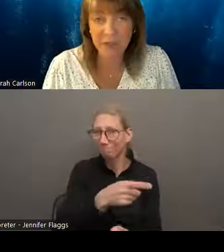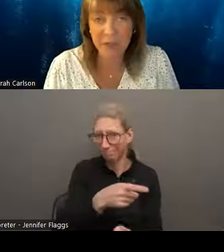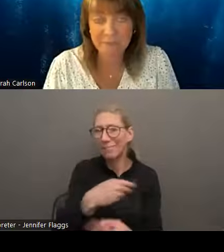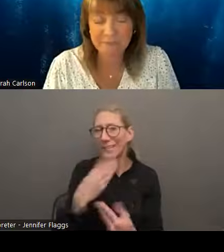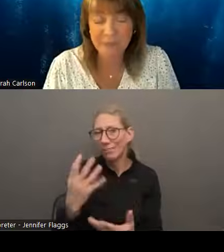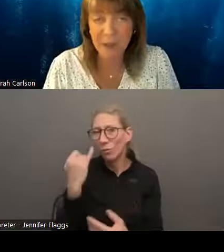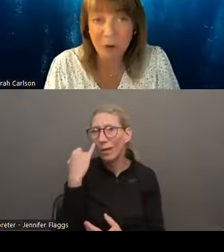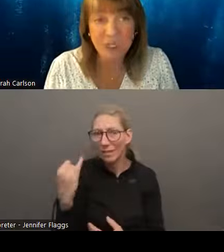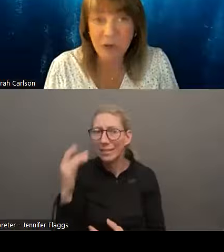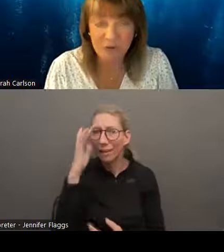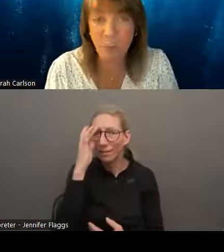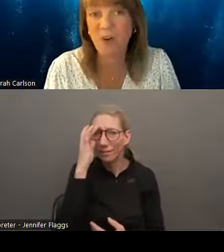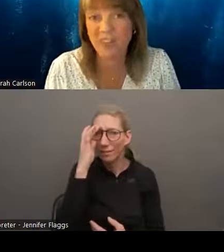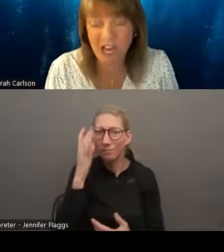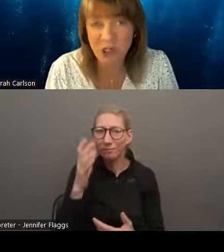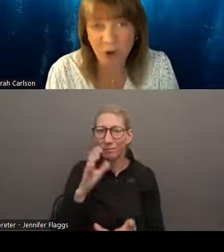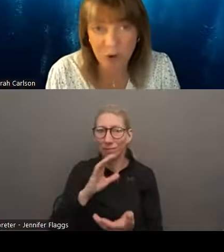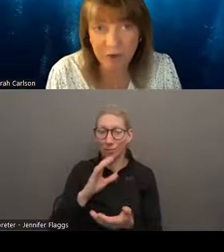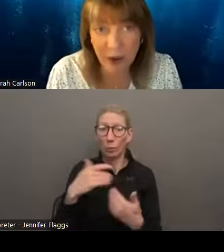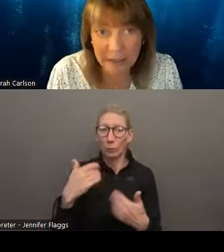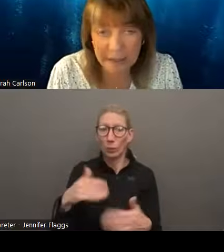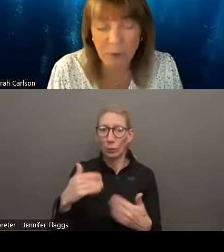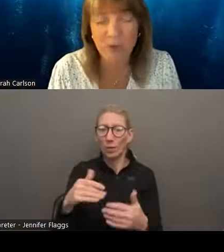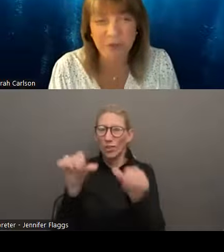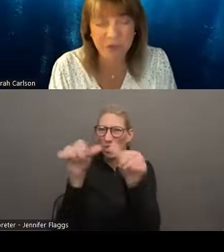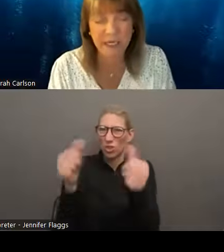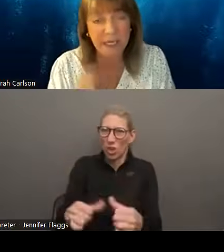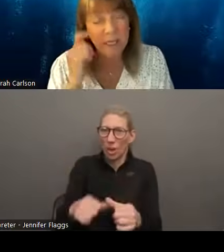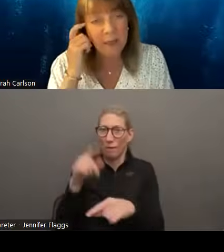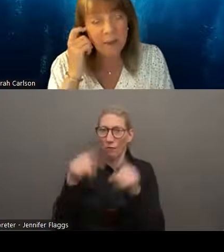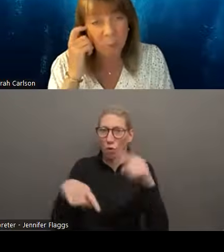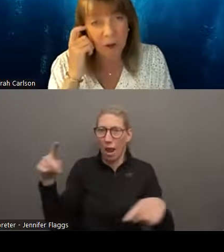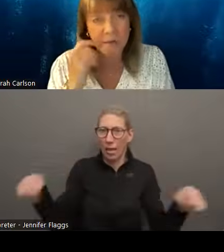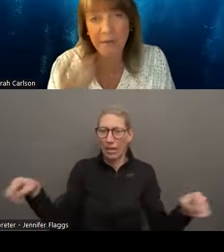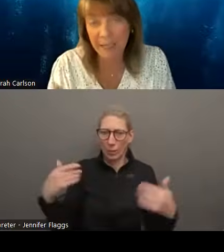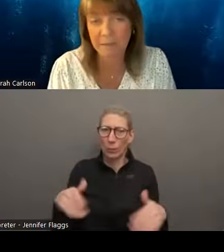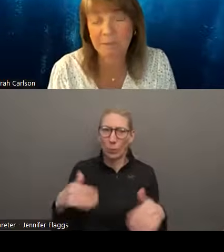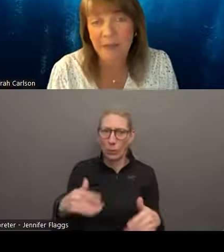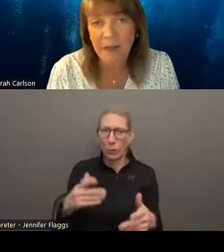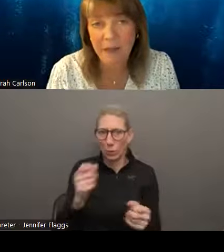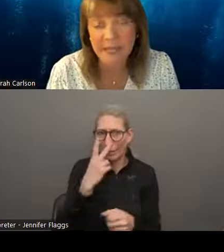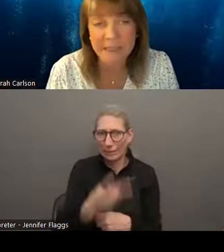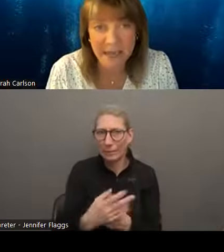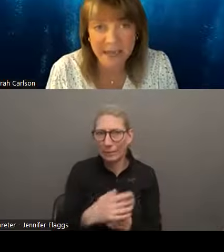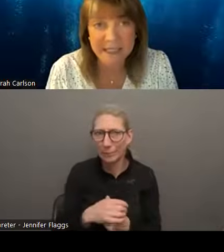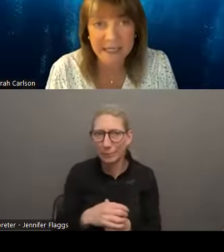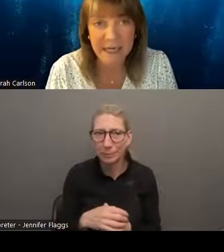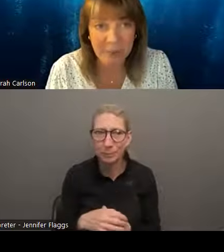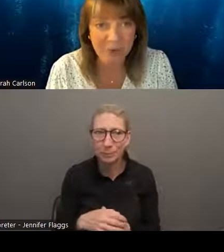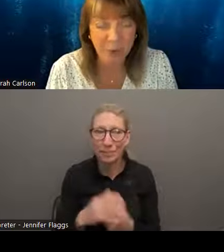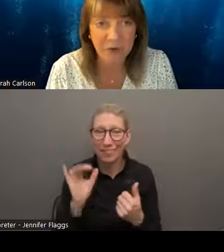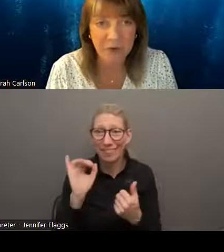the amount of morphological variety or diversity that one can expect